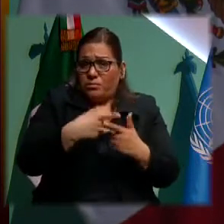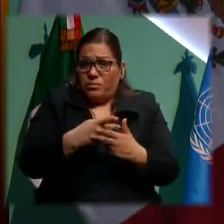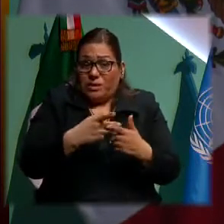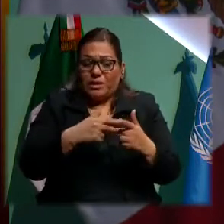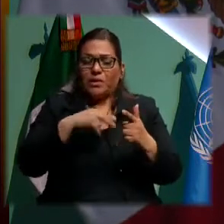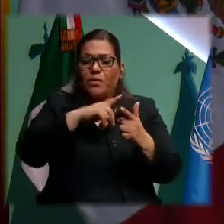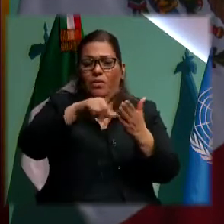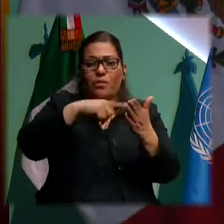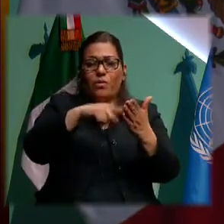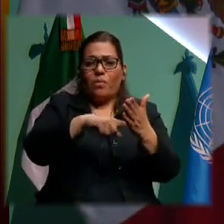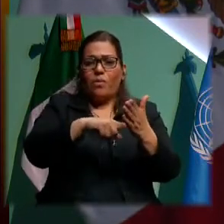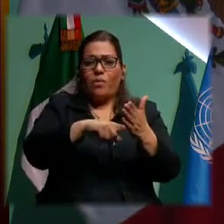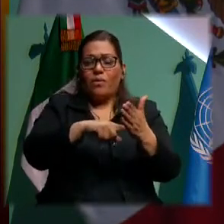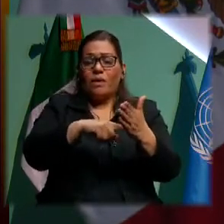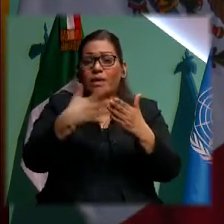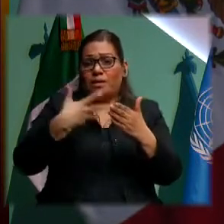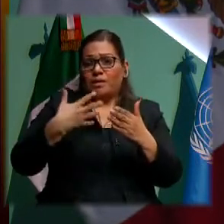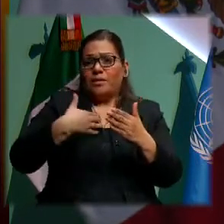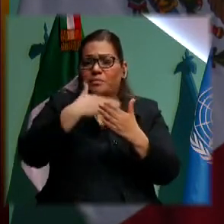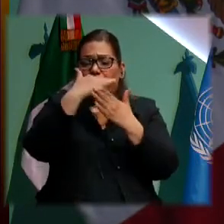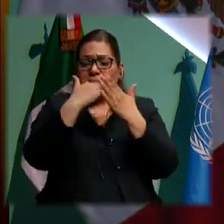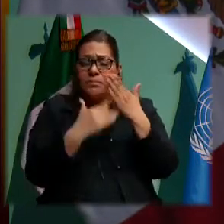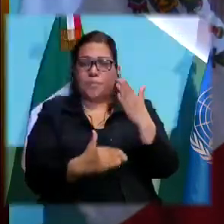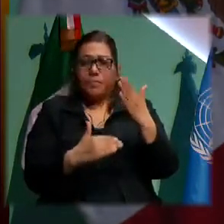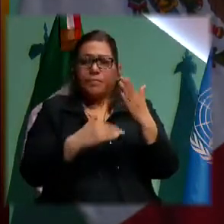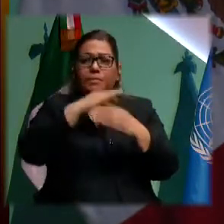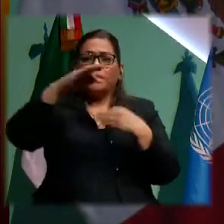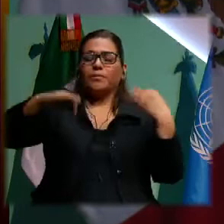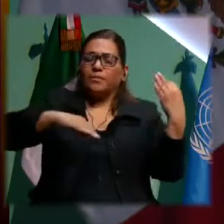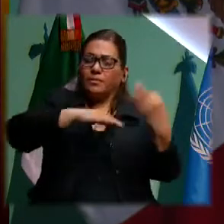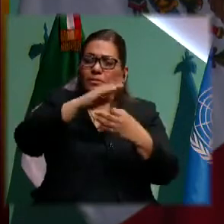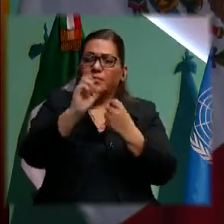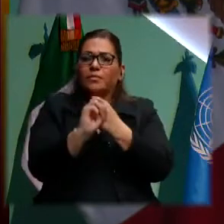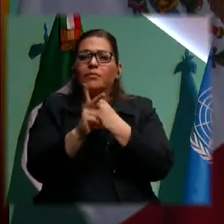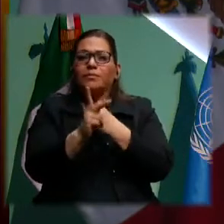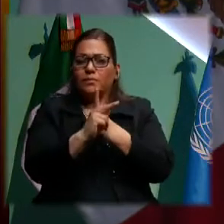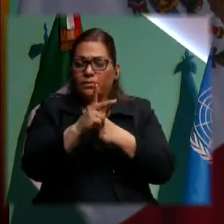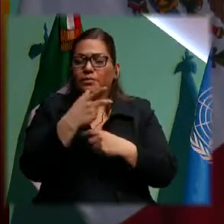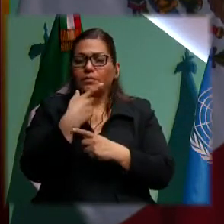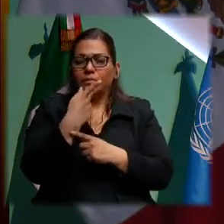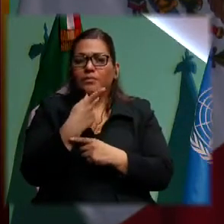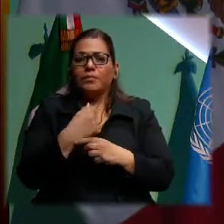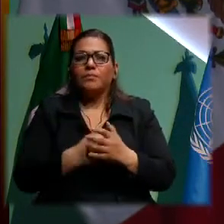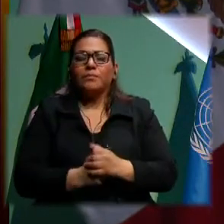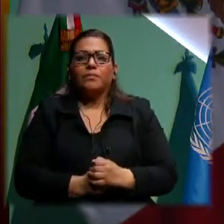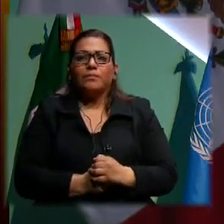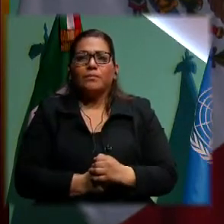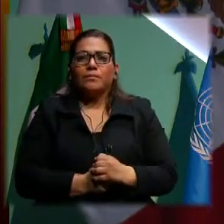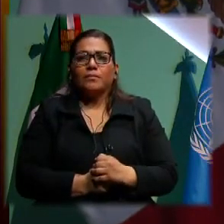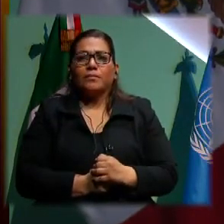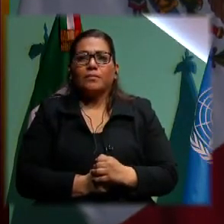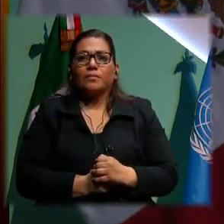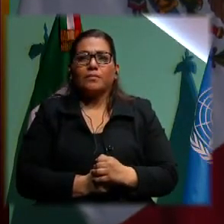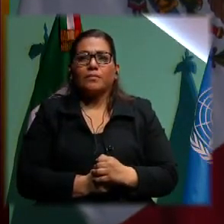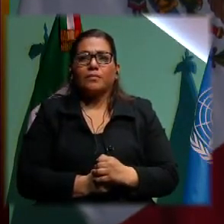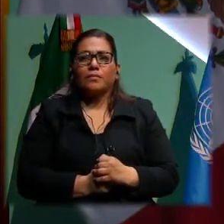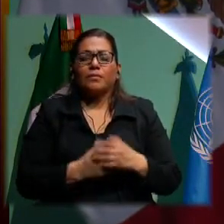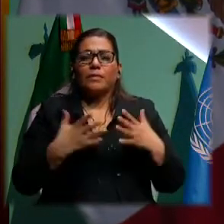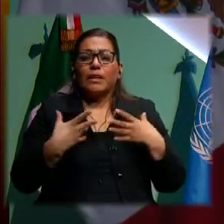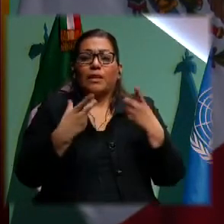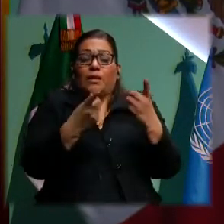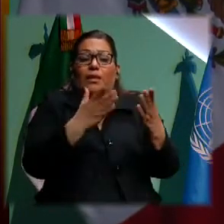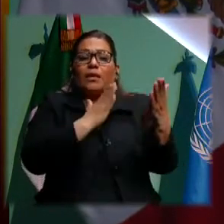countries, we will have achieved it for everyone. For surely, if we connect the last